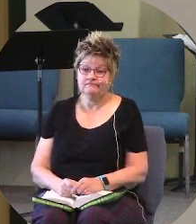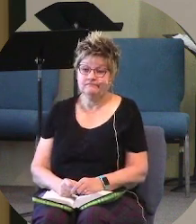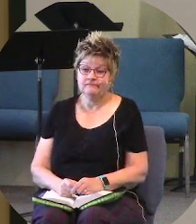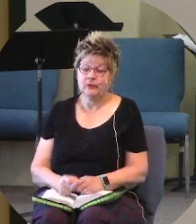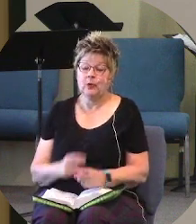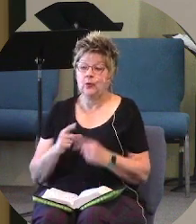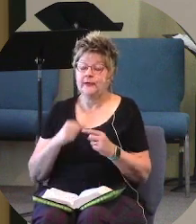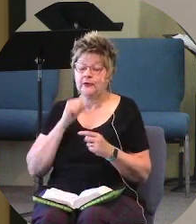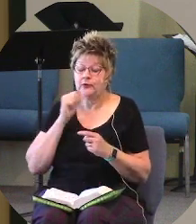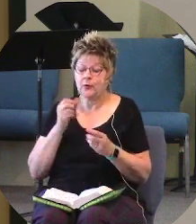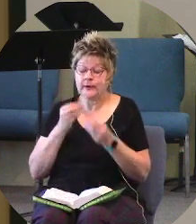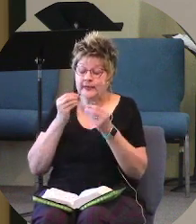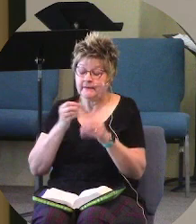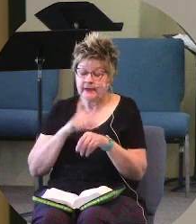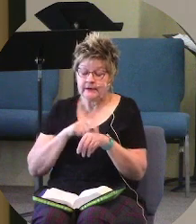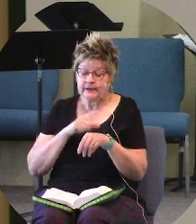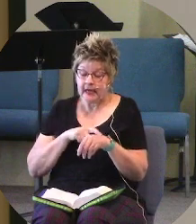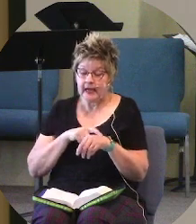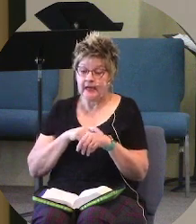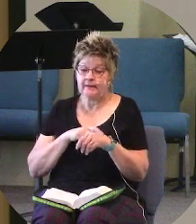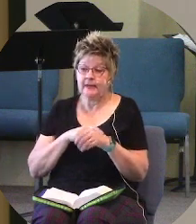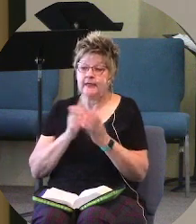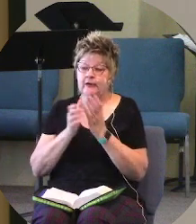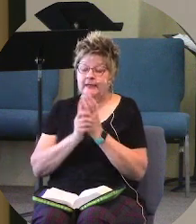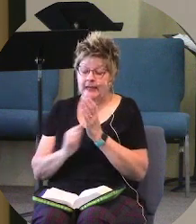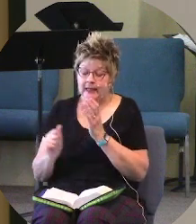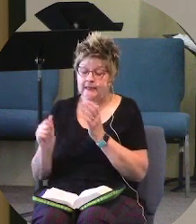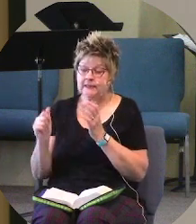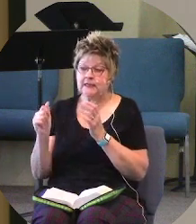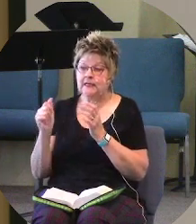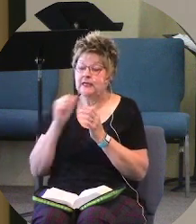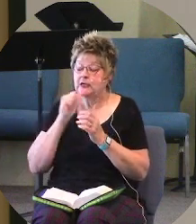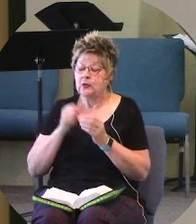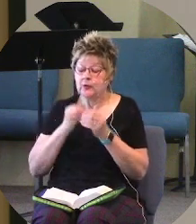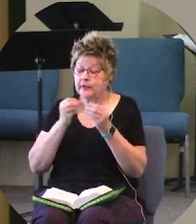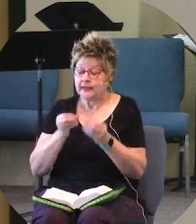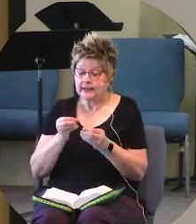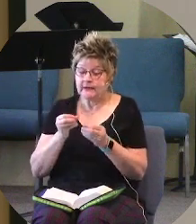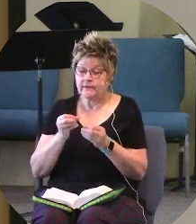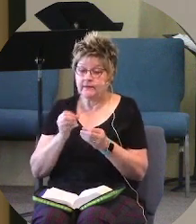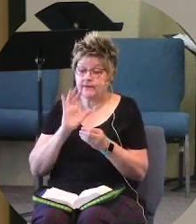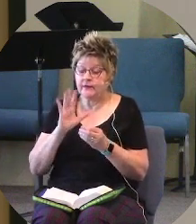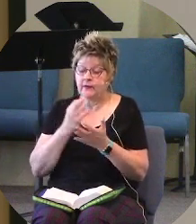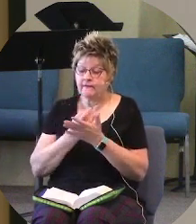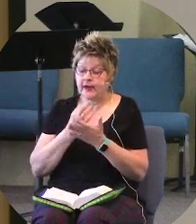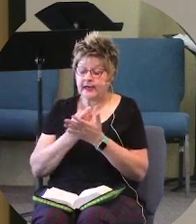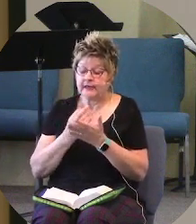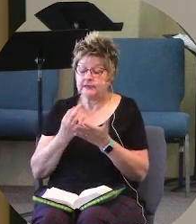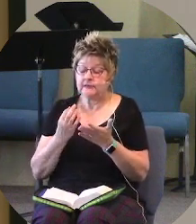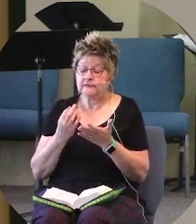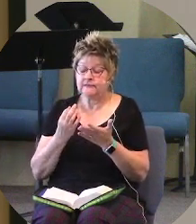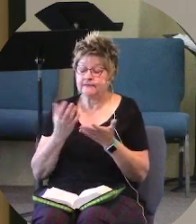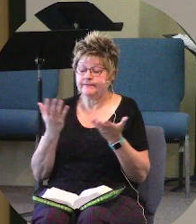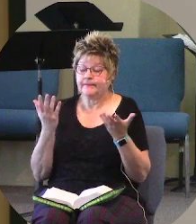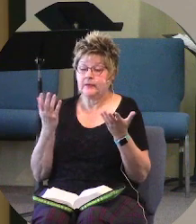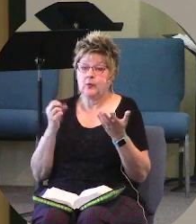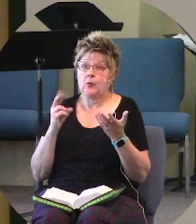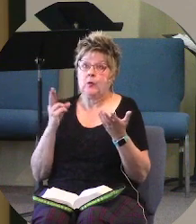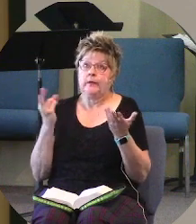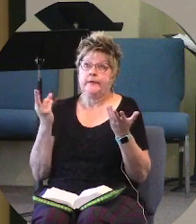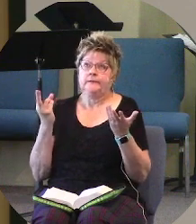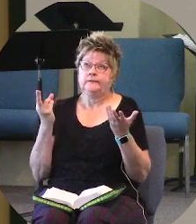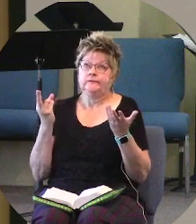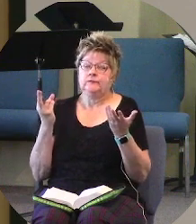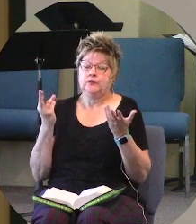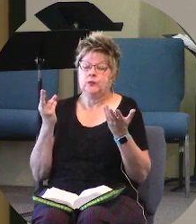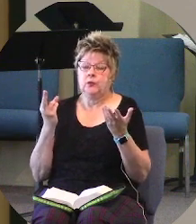When you don't give of your time and you don't give of your talents and you don't give of your financial resources, or